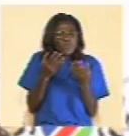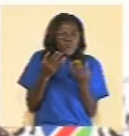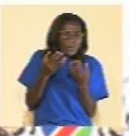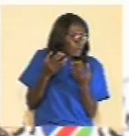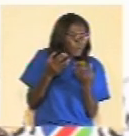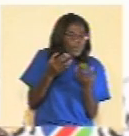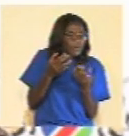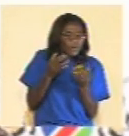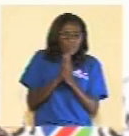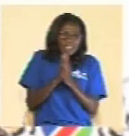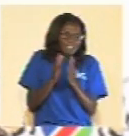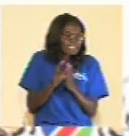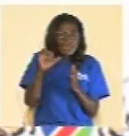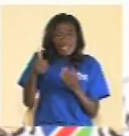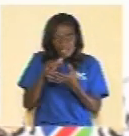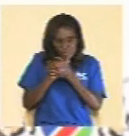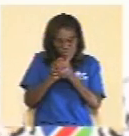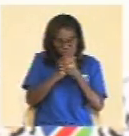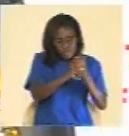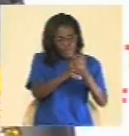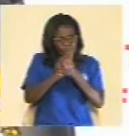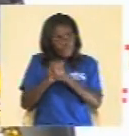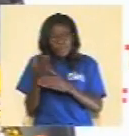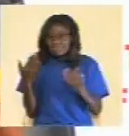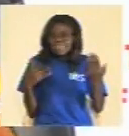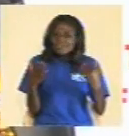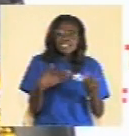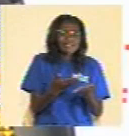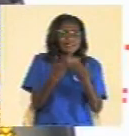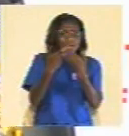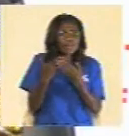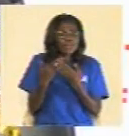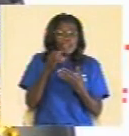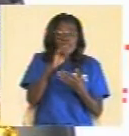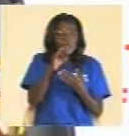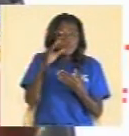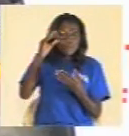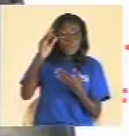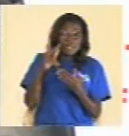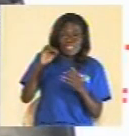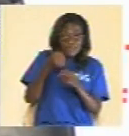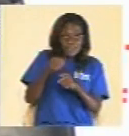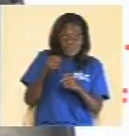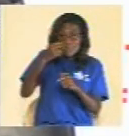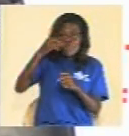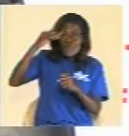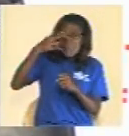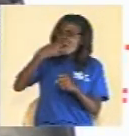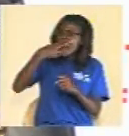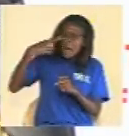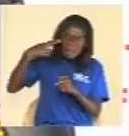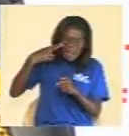stakeholders to help us. If a person is not able to see, then we have to deal with the person now who is blind. Do you